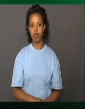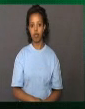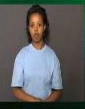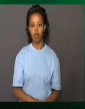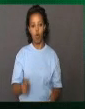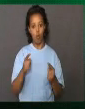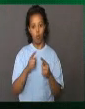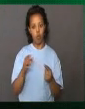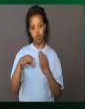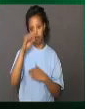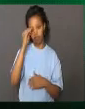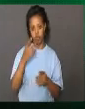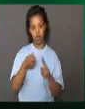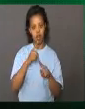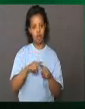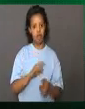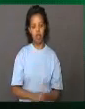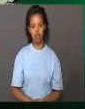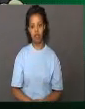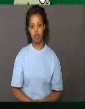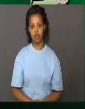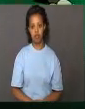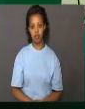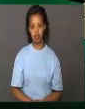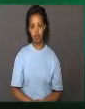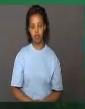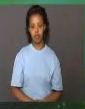Let's get back to our lesson.